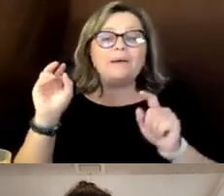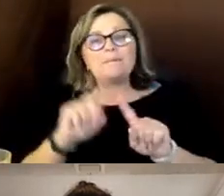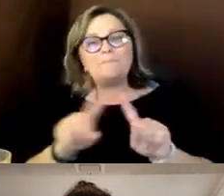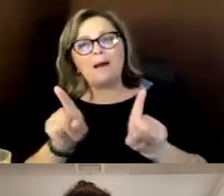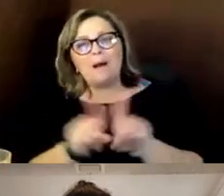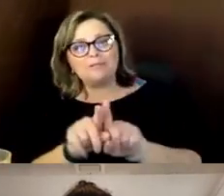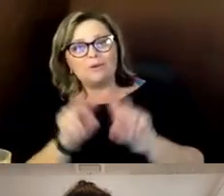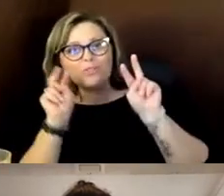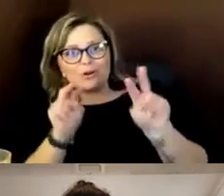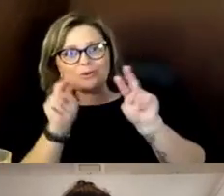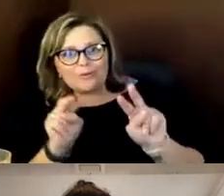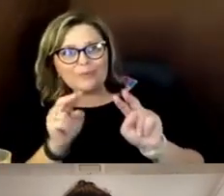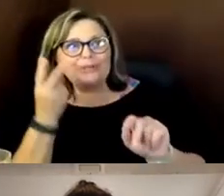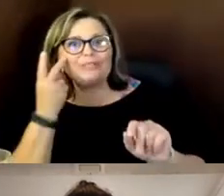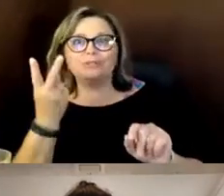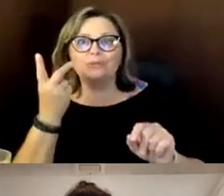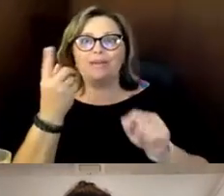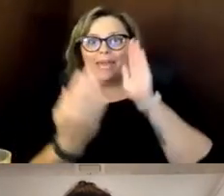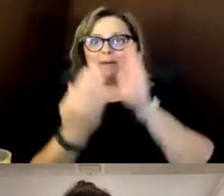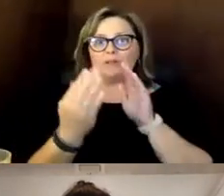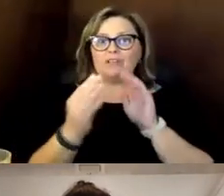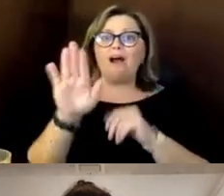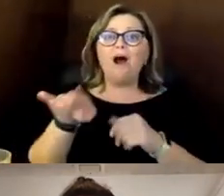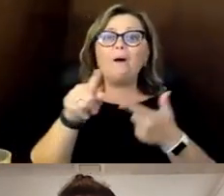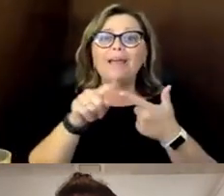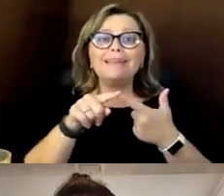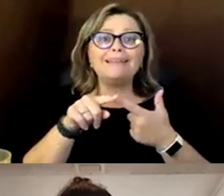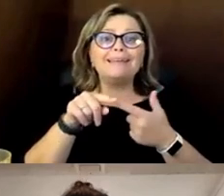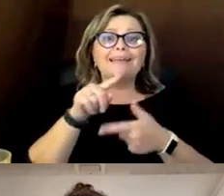Ritter. And see you too, Bruce. That big.